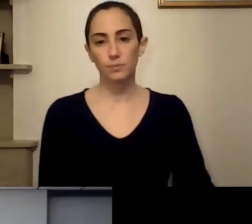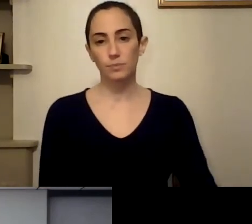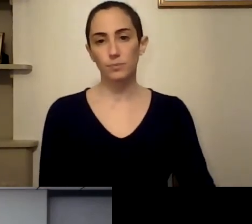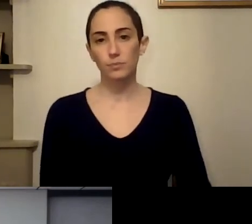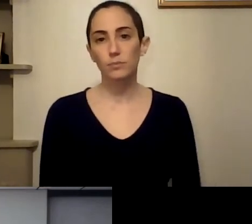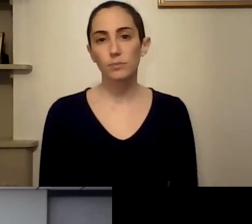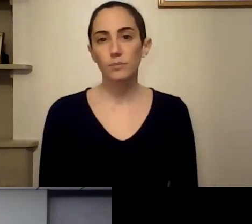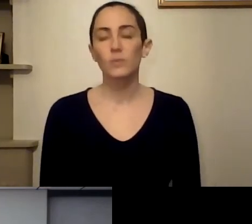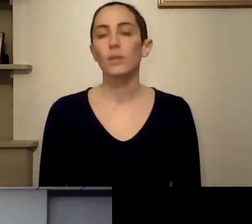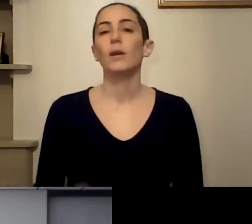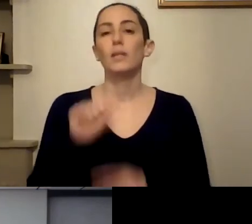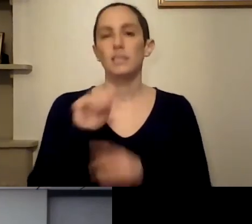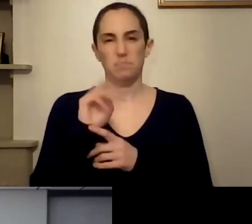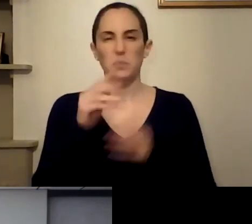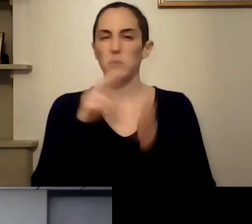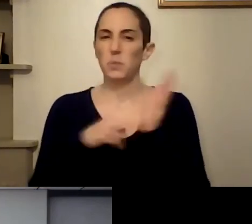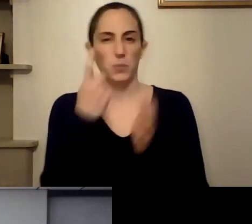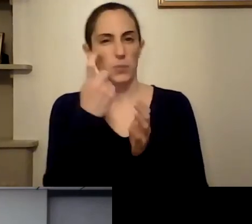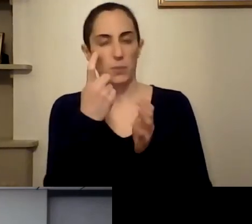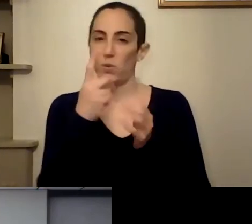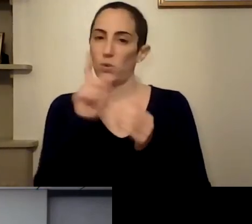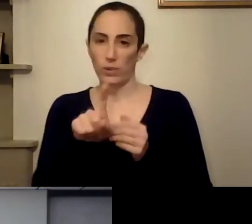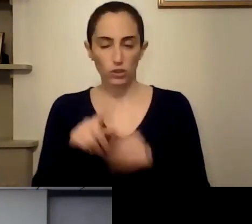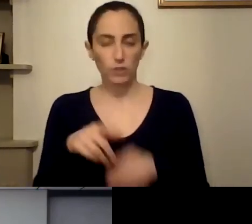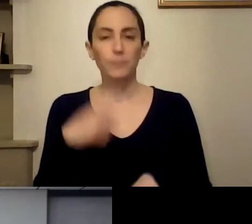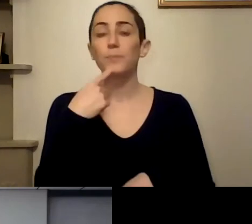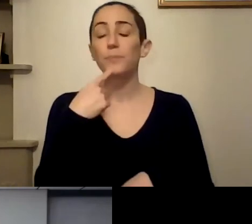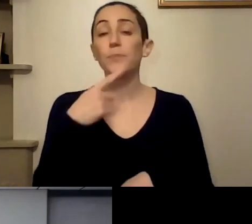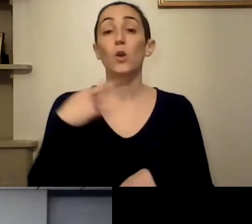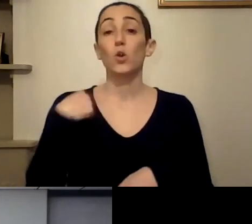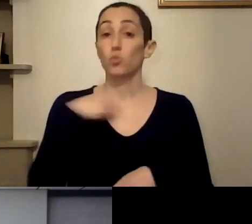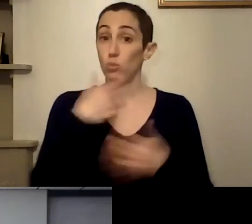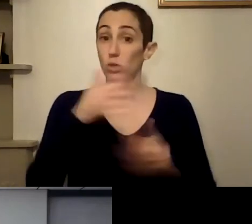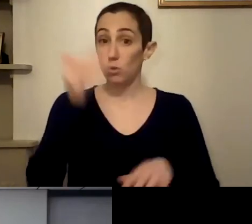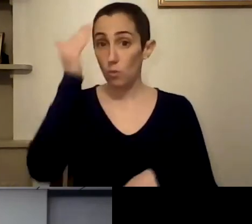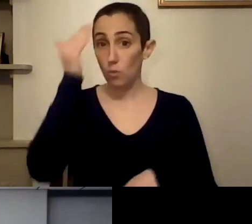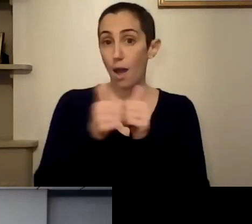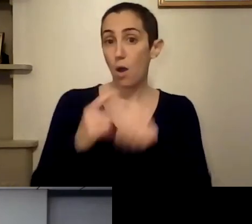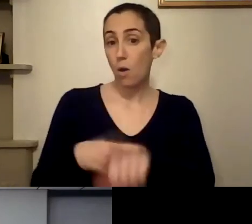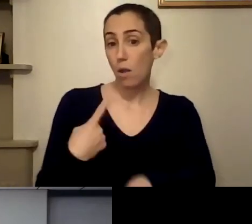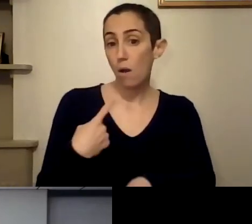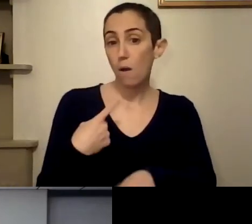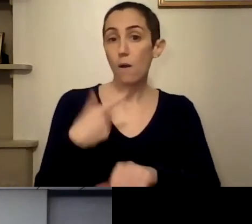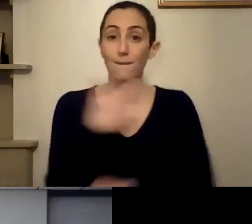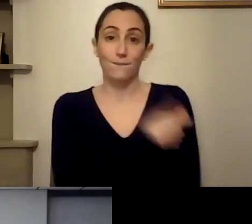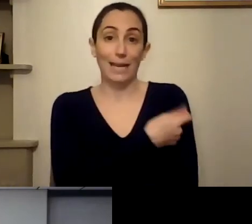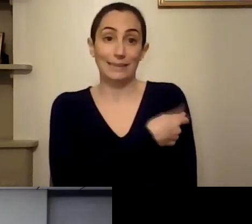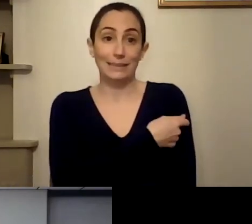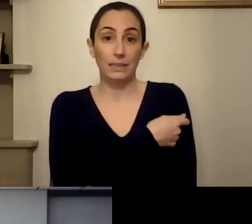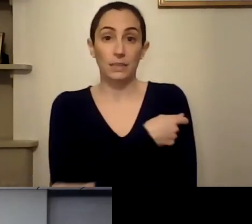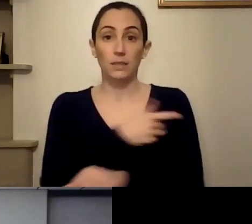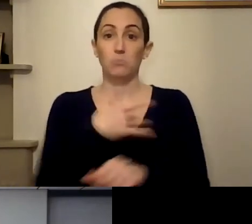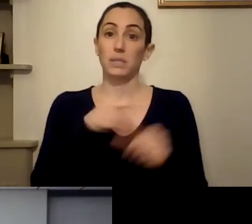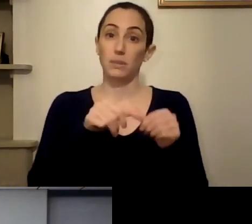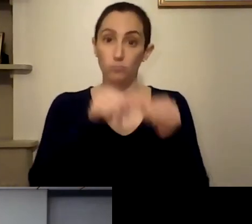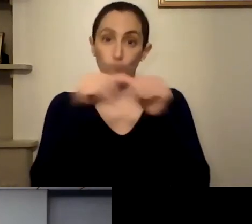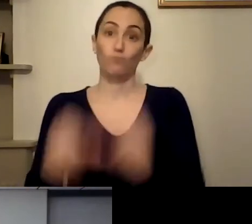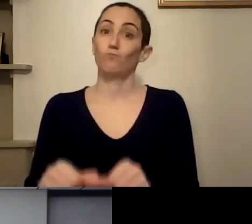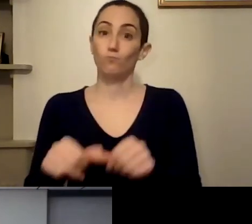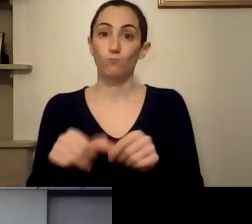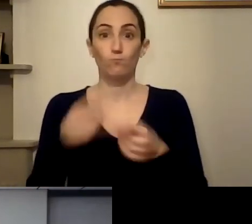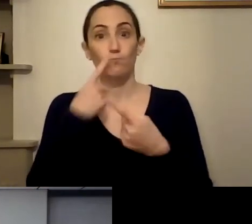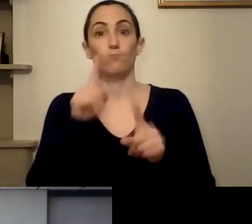And we'll just take one more, and that is, do we know how long vaccines are expected to be effective once you get